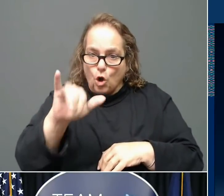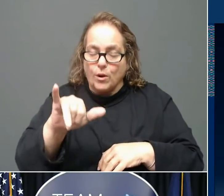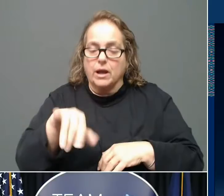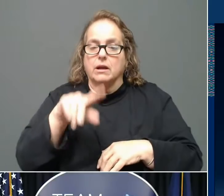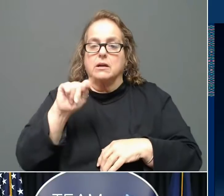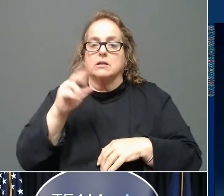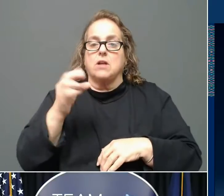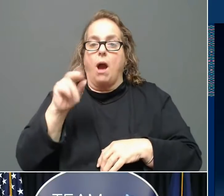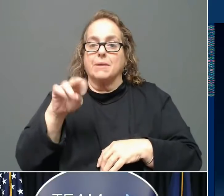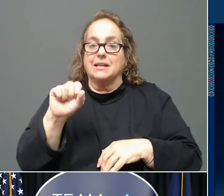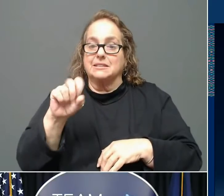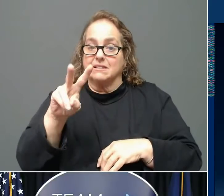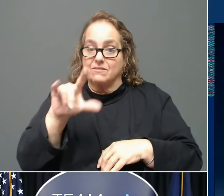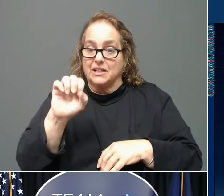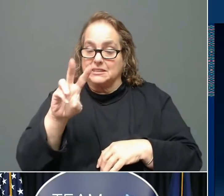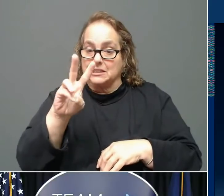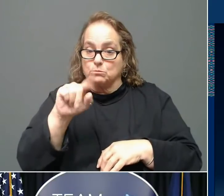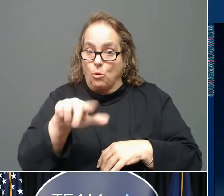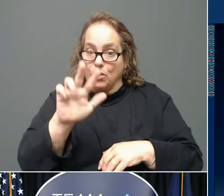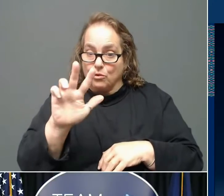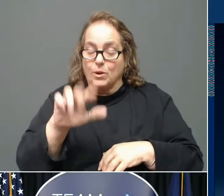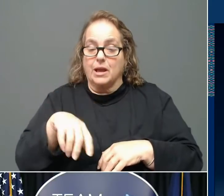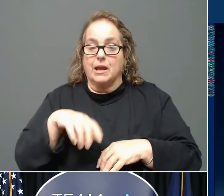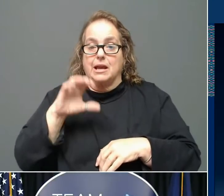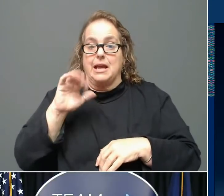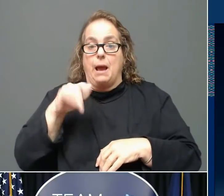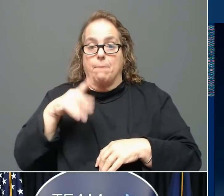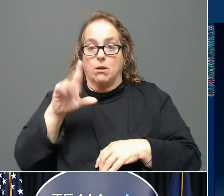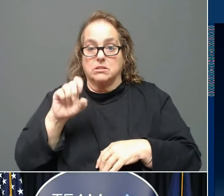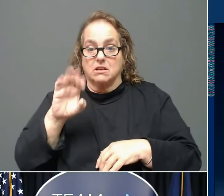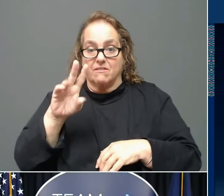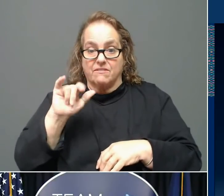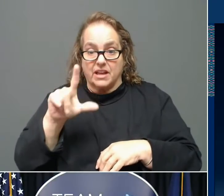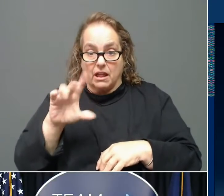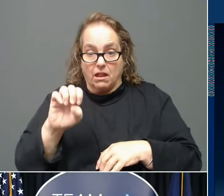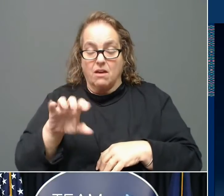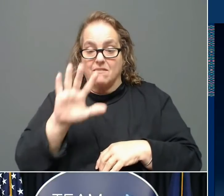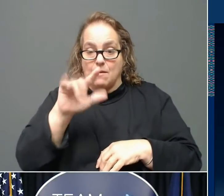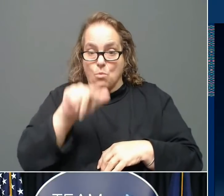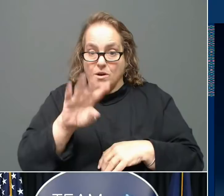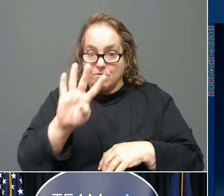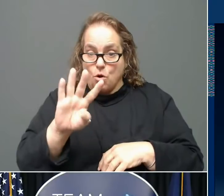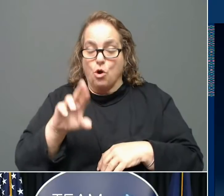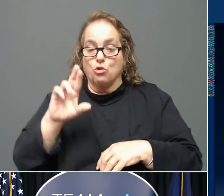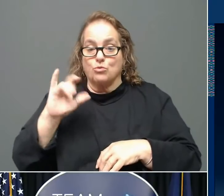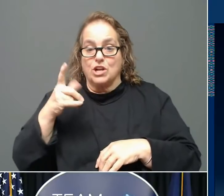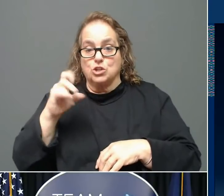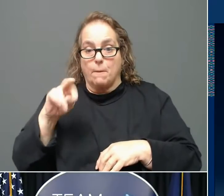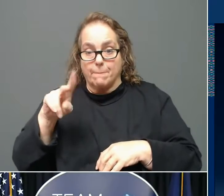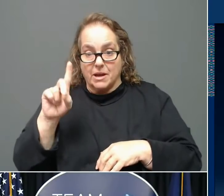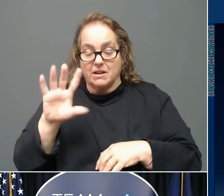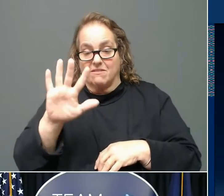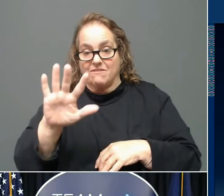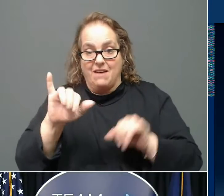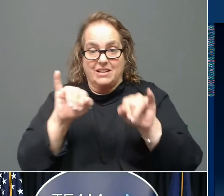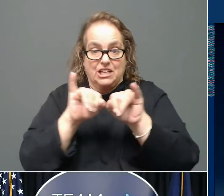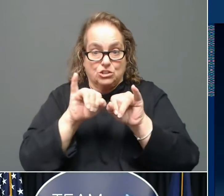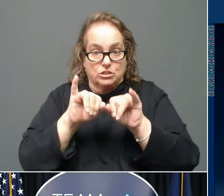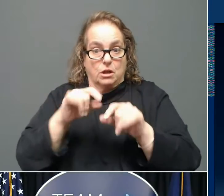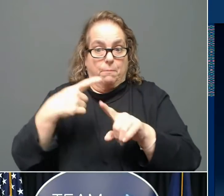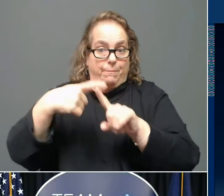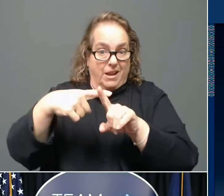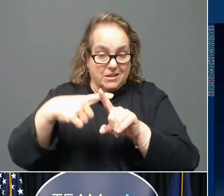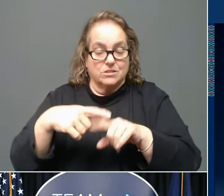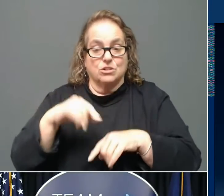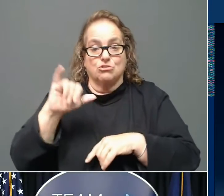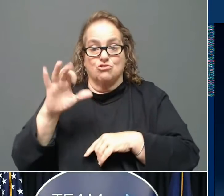6.3, Campbellsville 5.4, Richmond at 5 inches plus, Jackson all the way up through West Liberty at 5 inches.